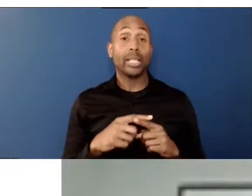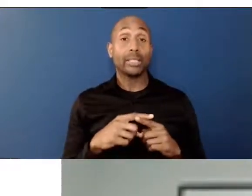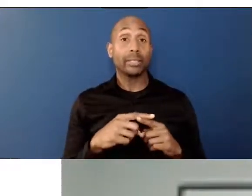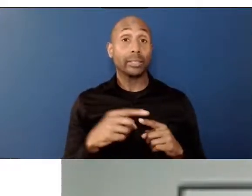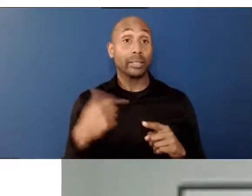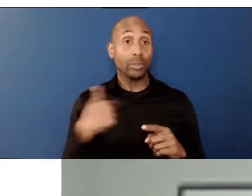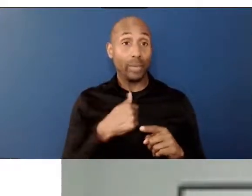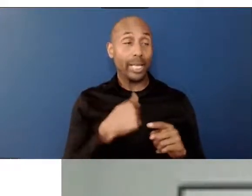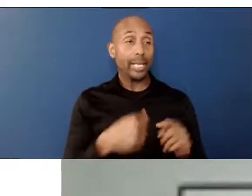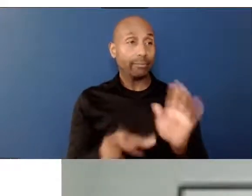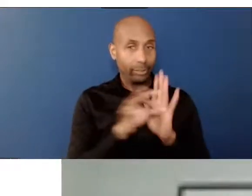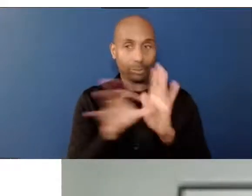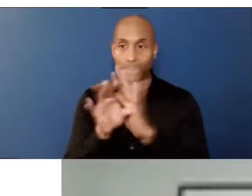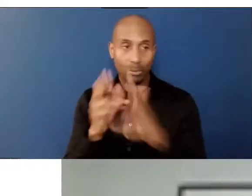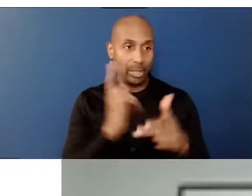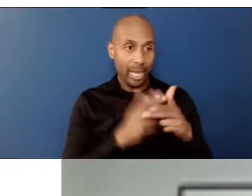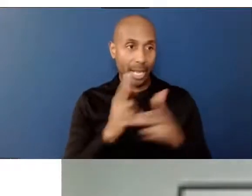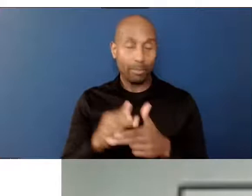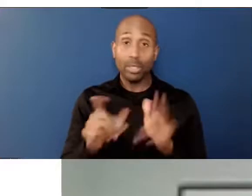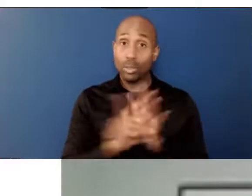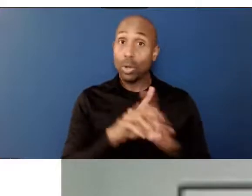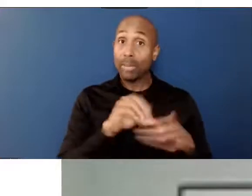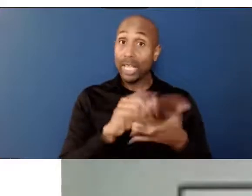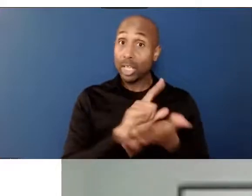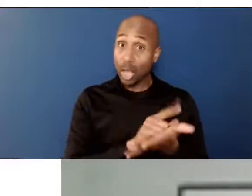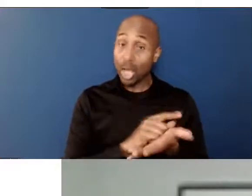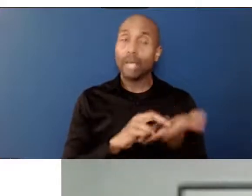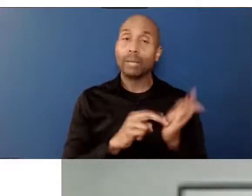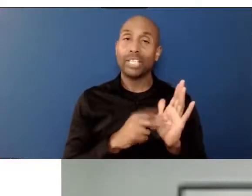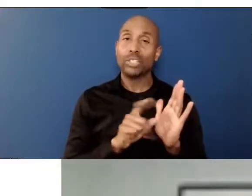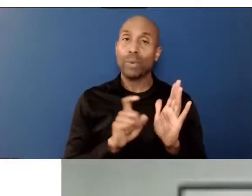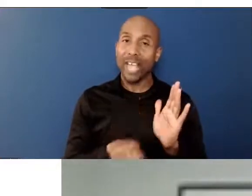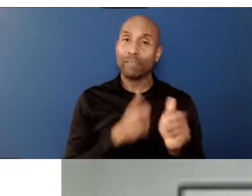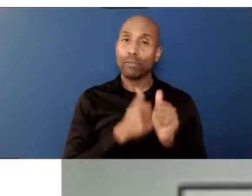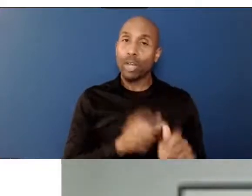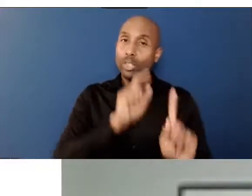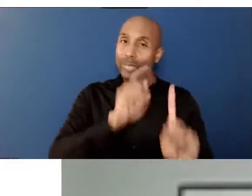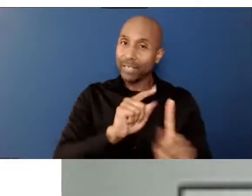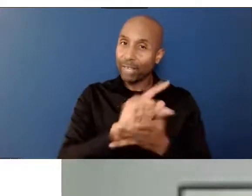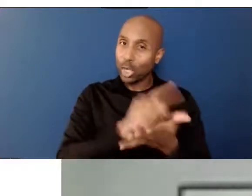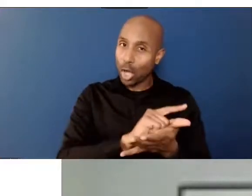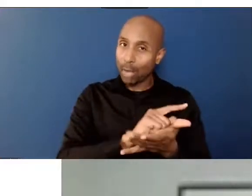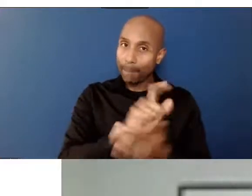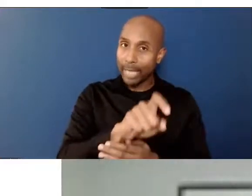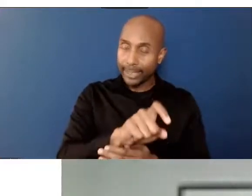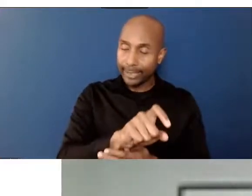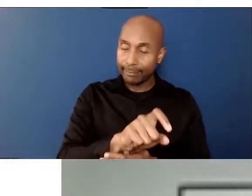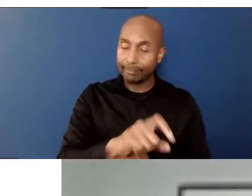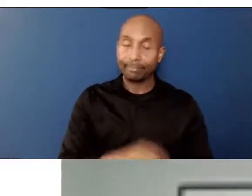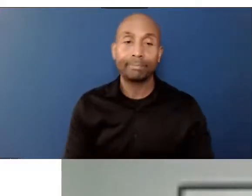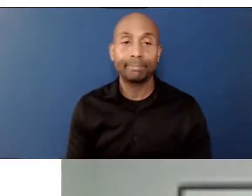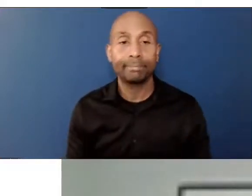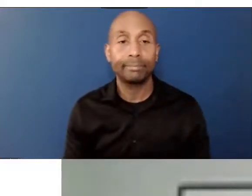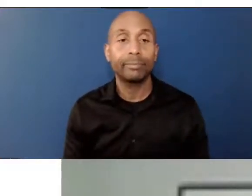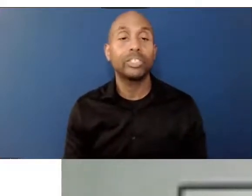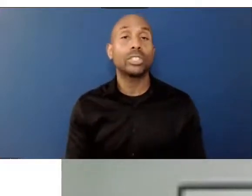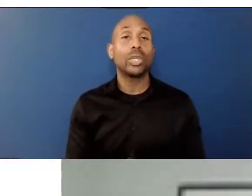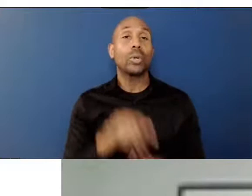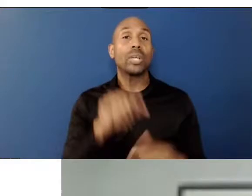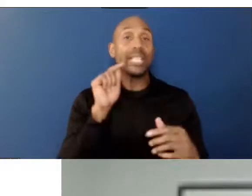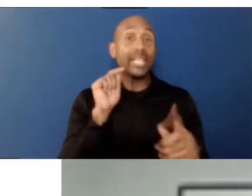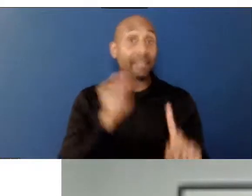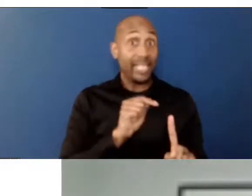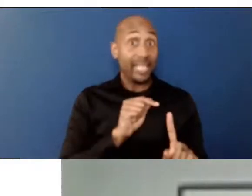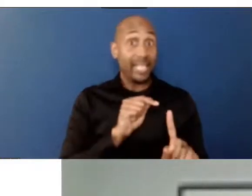some requirements to meet. And within 1 year, these prescribed public sector bodies have to